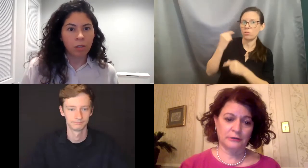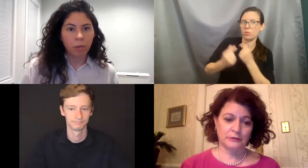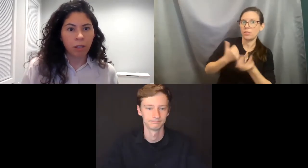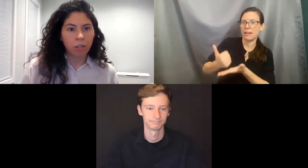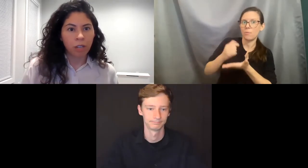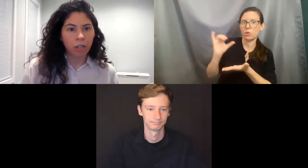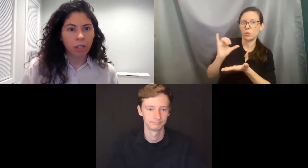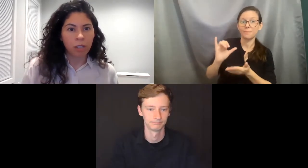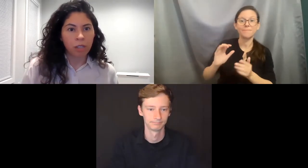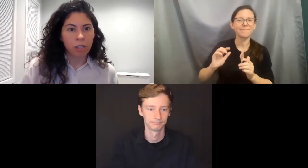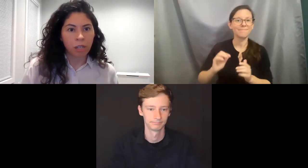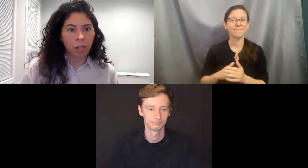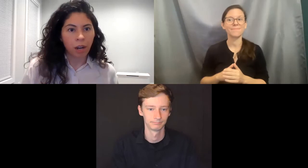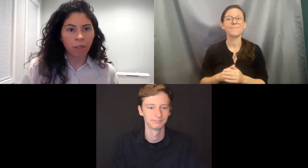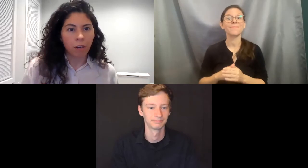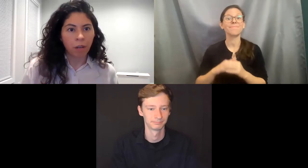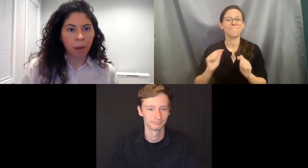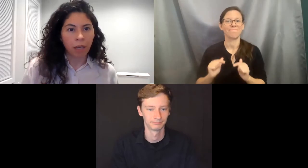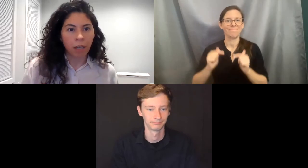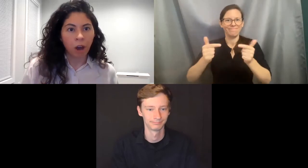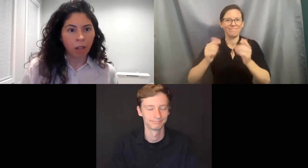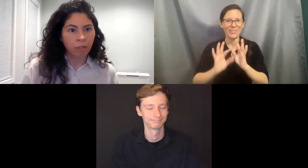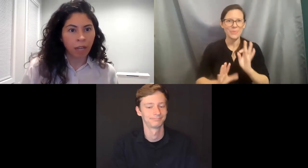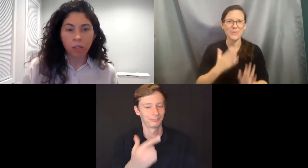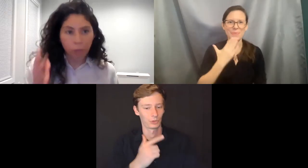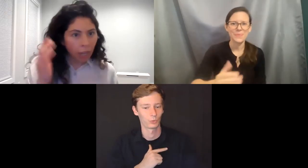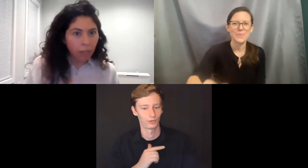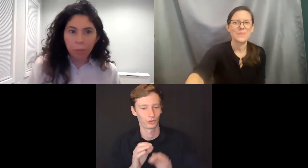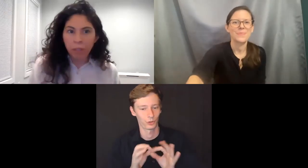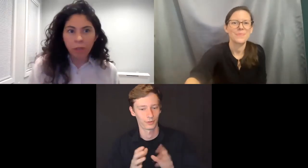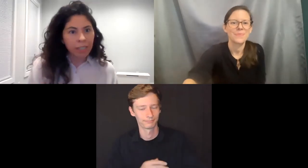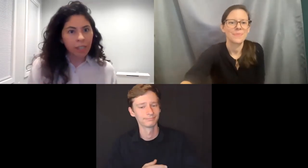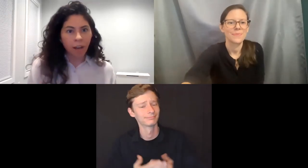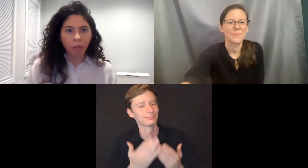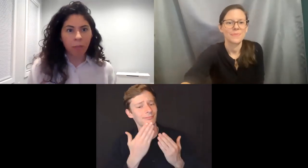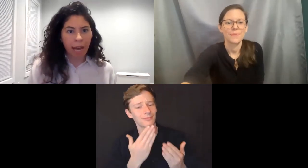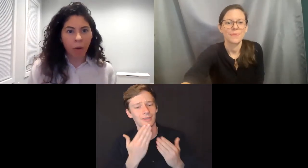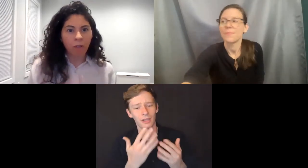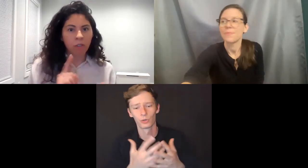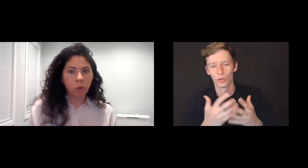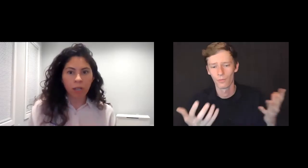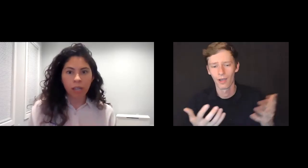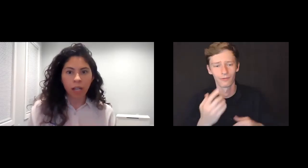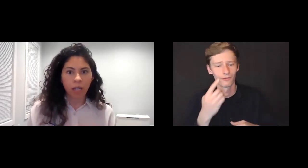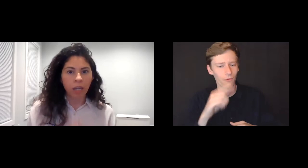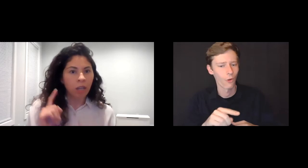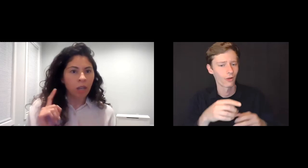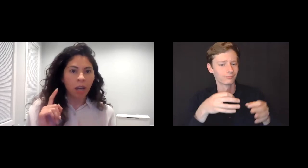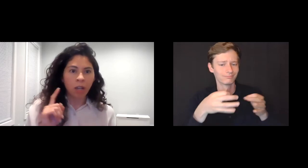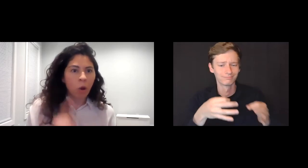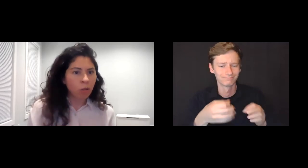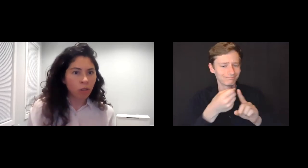Thank you so much, Senators and Delegate Herring, for unpacking all of that. And Tarina, you kicked us off with the power of